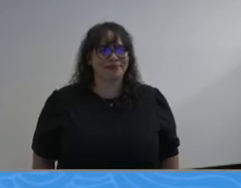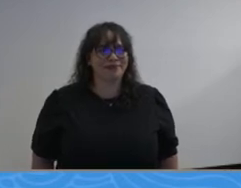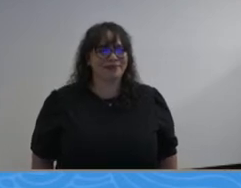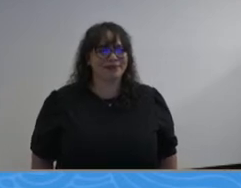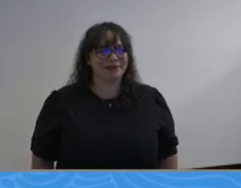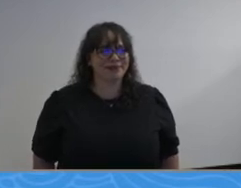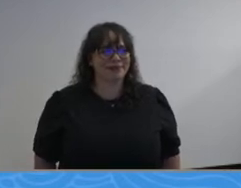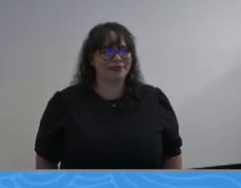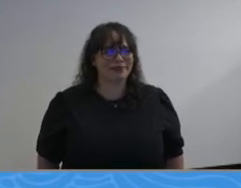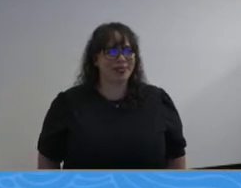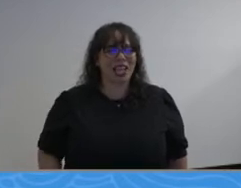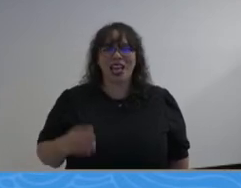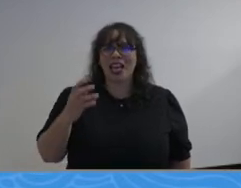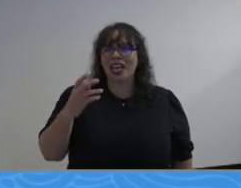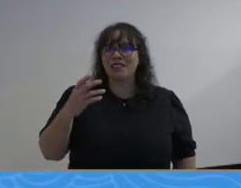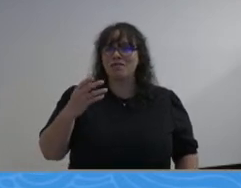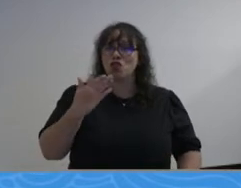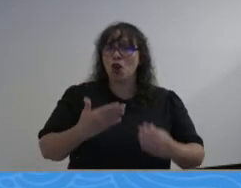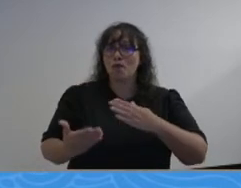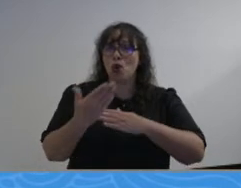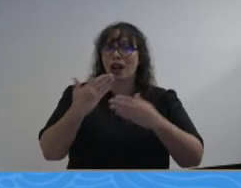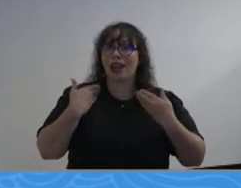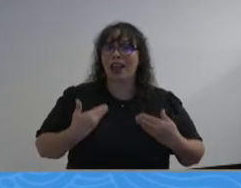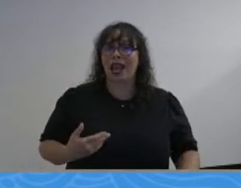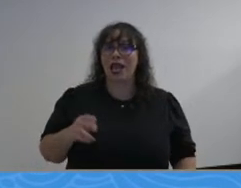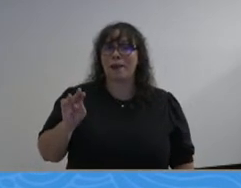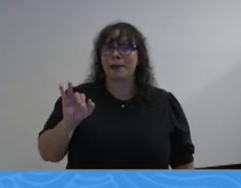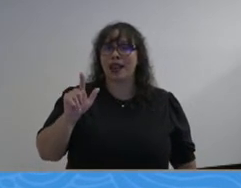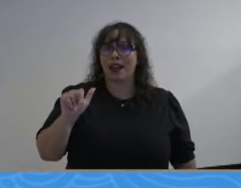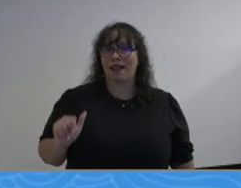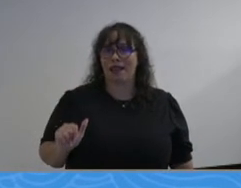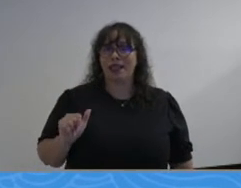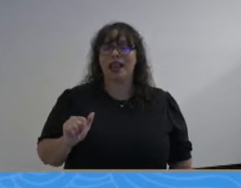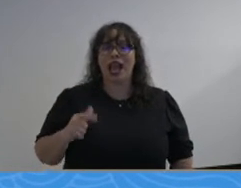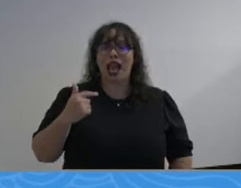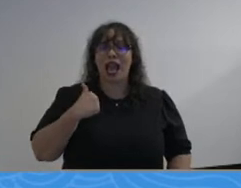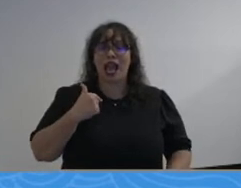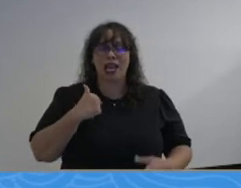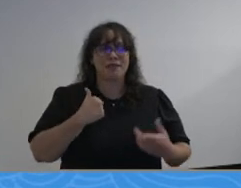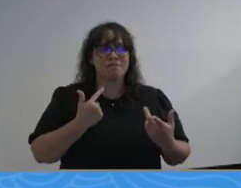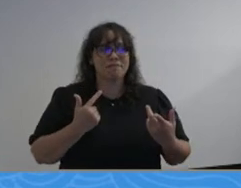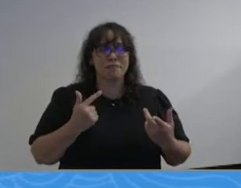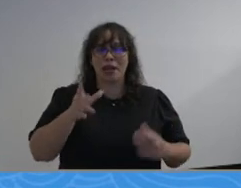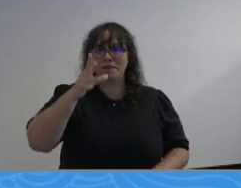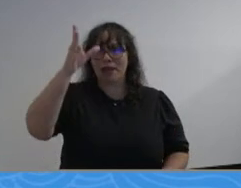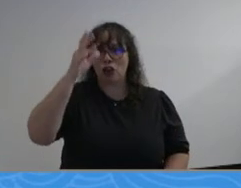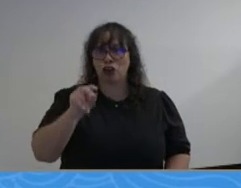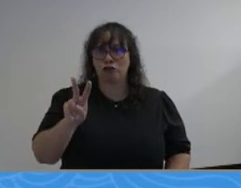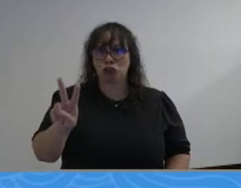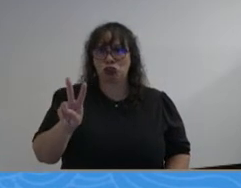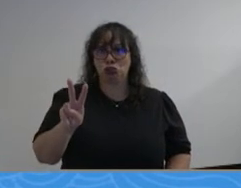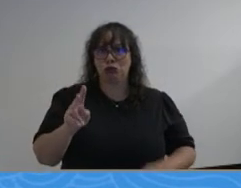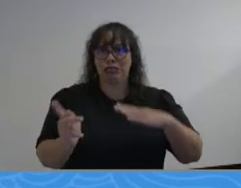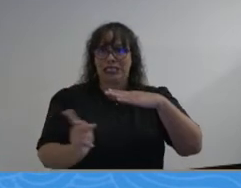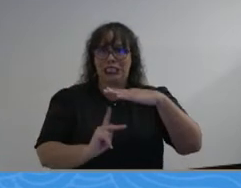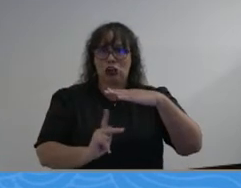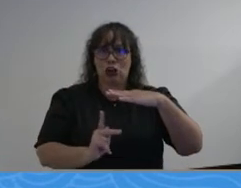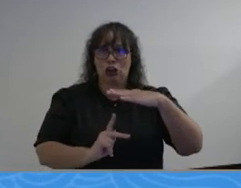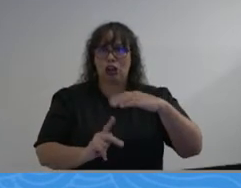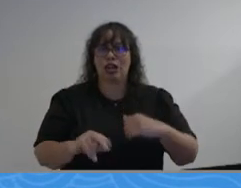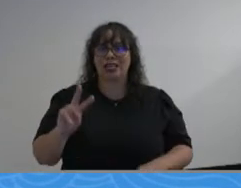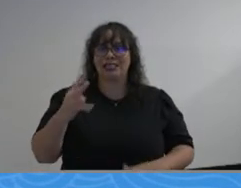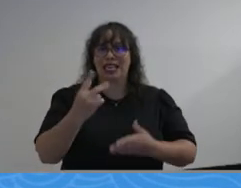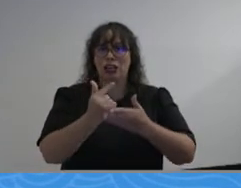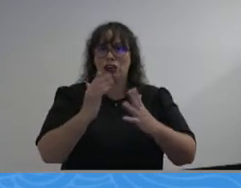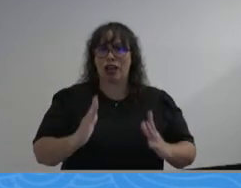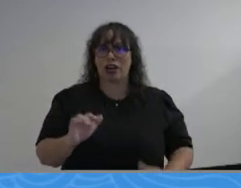Yes, Dr. Howard, good morning. My name is Mariana Salgado. I'm a Parks Commissioner for the City of Long Beach and a parent of two, a kindergartner and a second